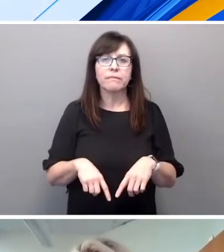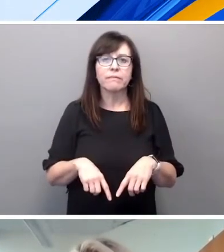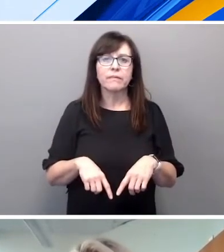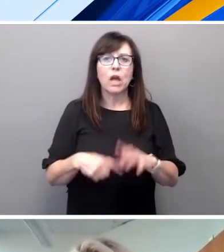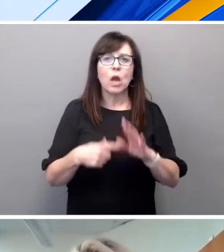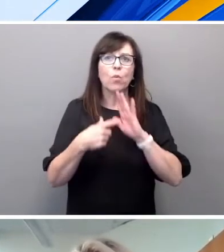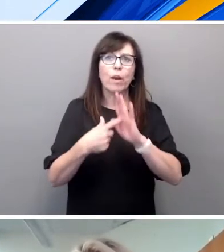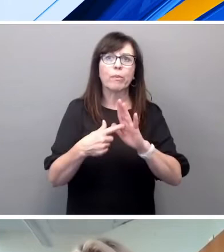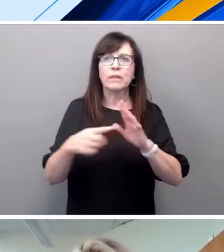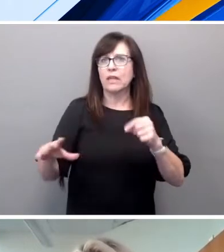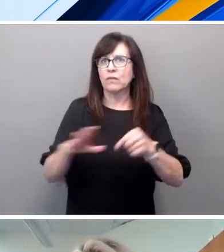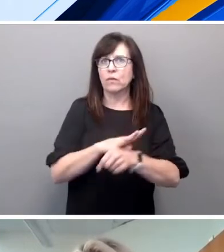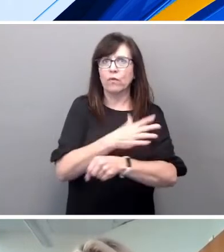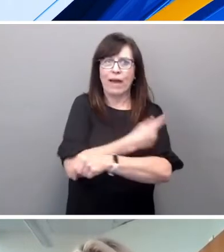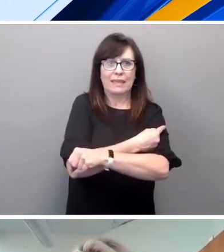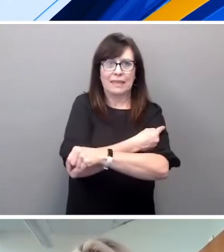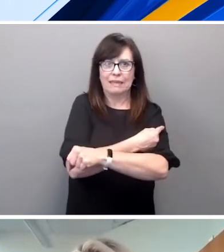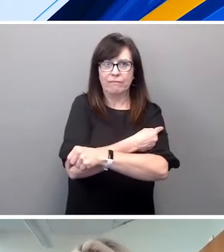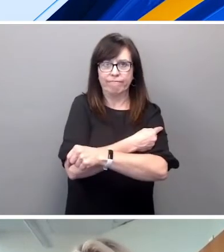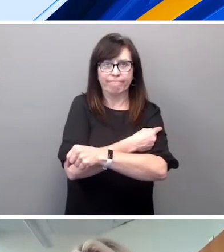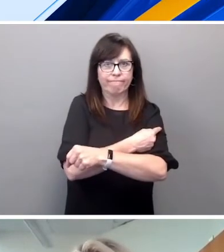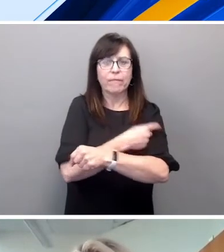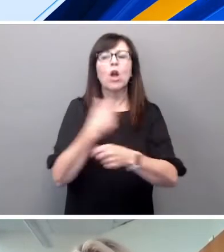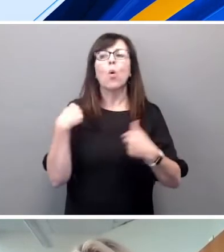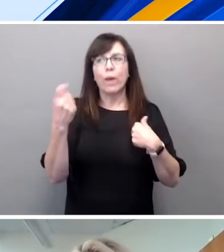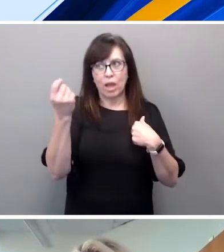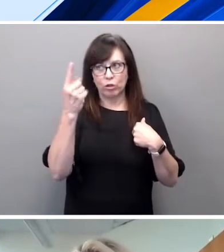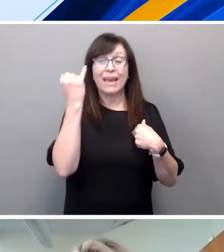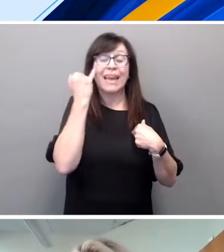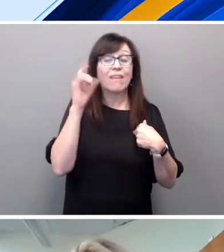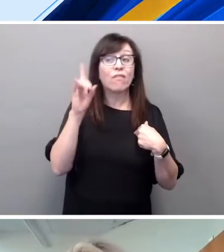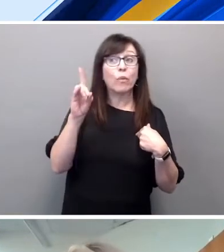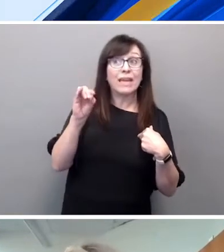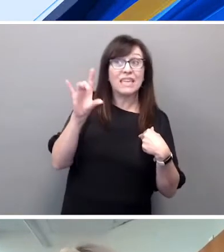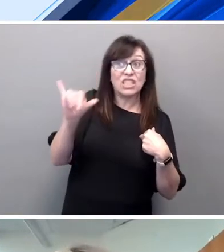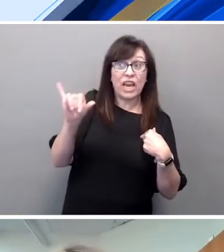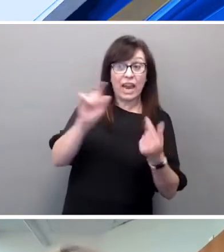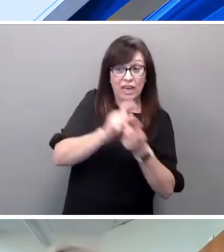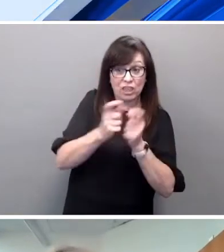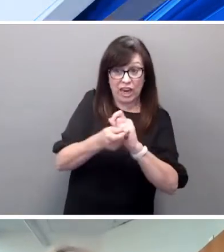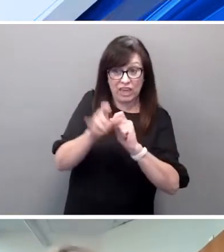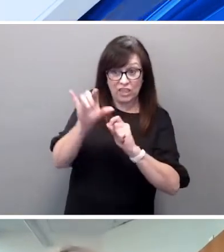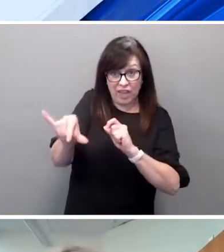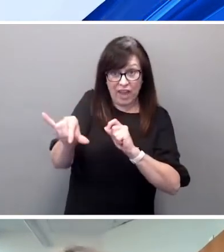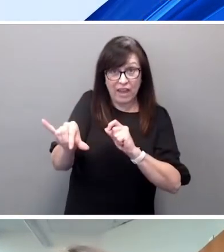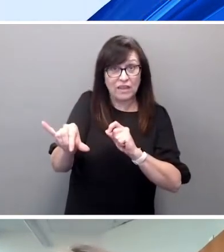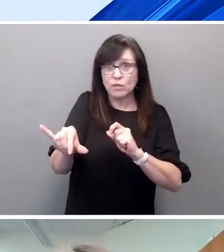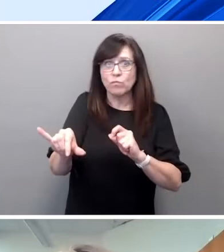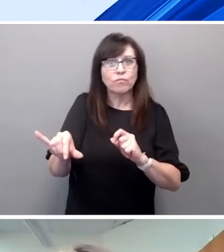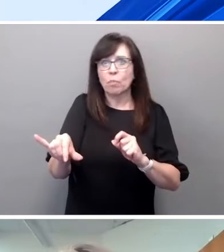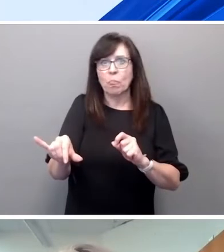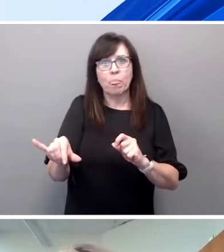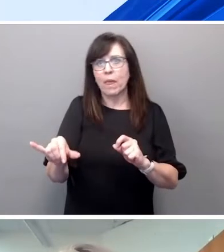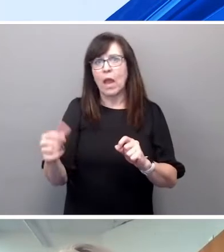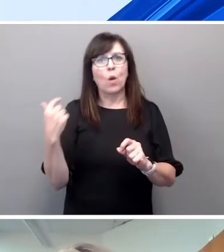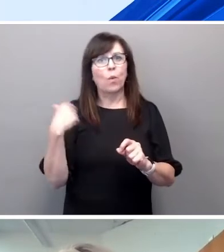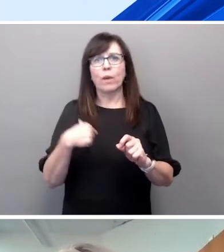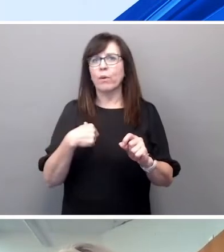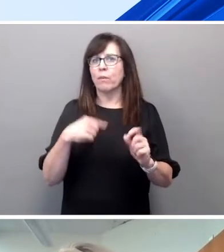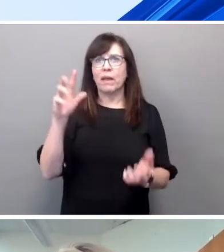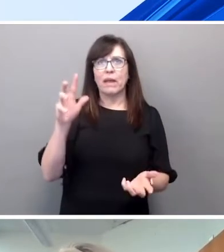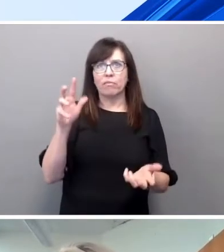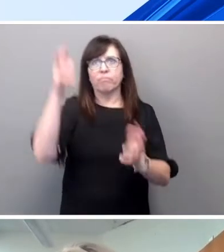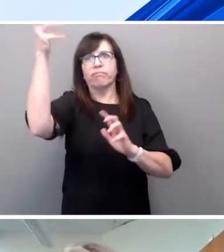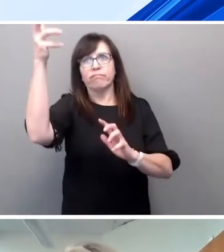full vaccination, because we get that if we did that, all of a sudden we'd be out of sync with the rest of the nation.